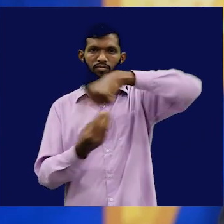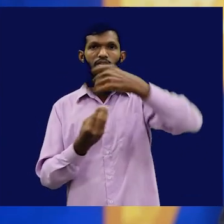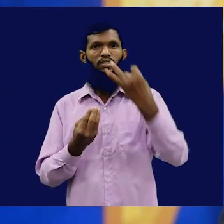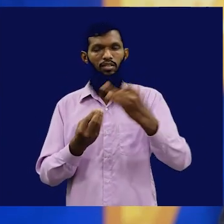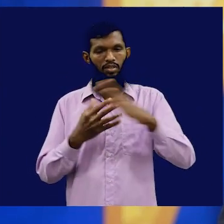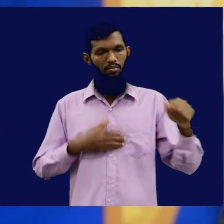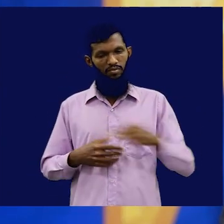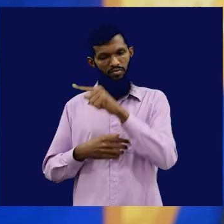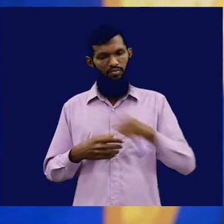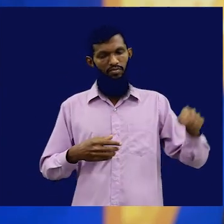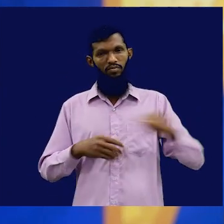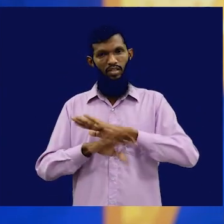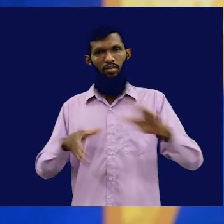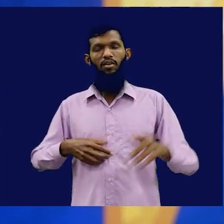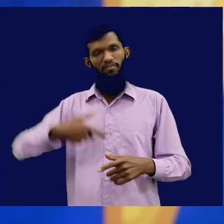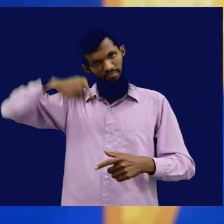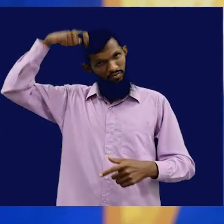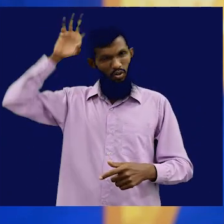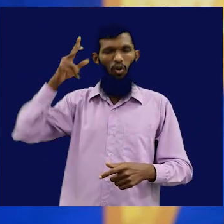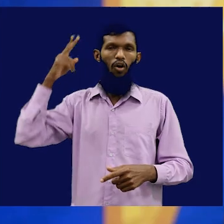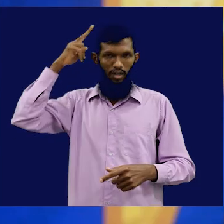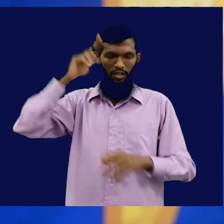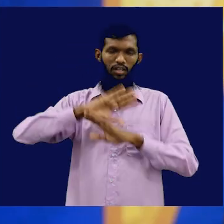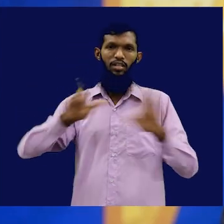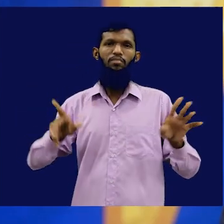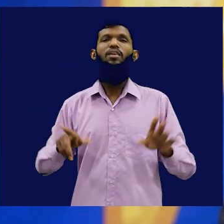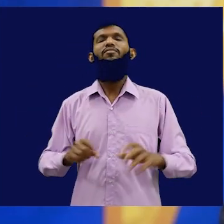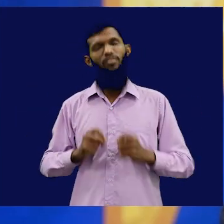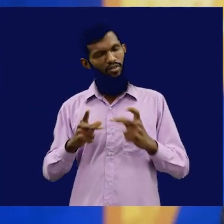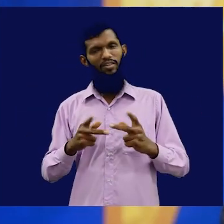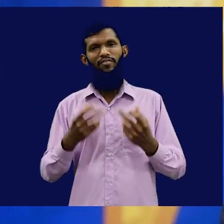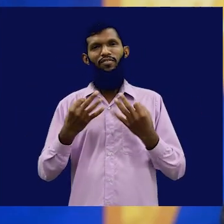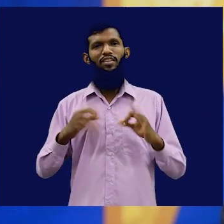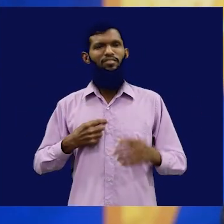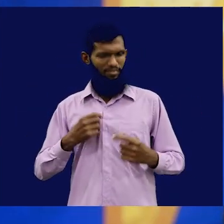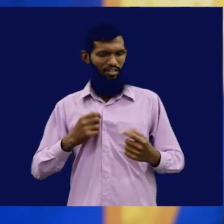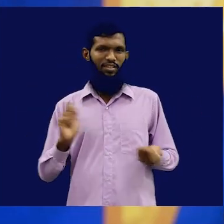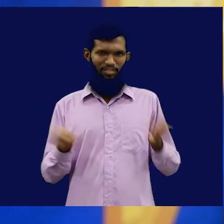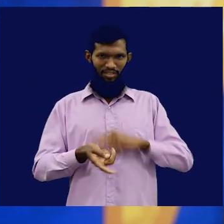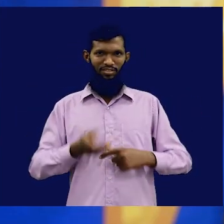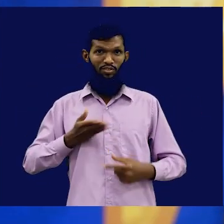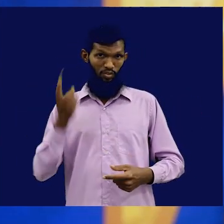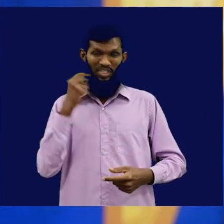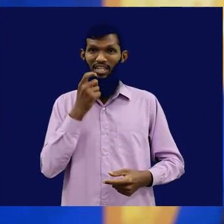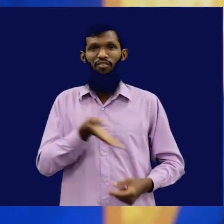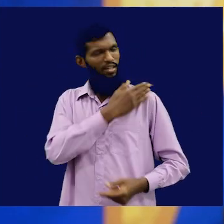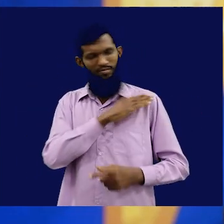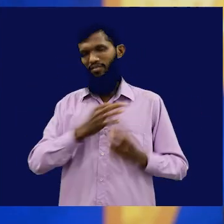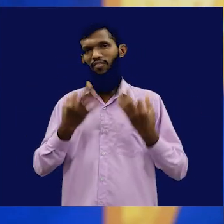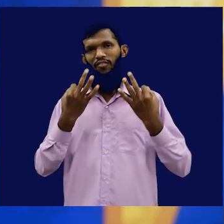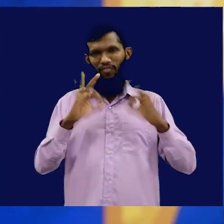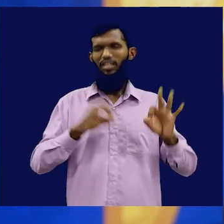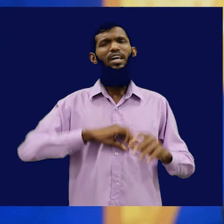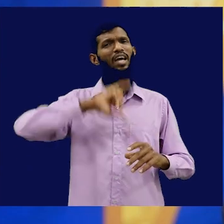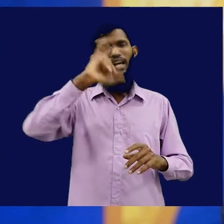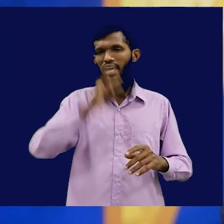or shaves his hair, exiting the state of Ihram. And then he can wear any cloth he likes. All those things